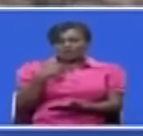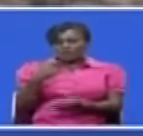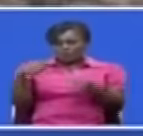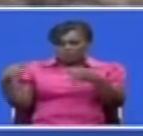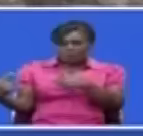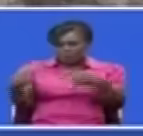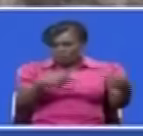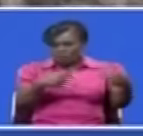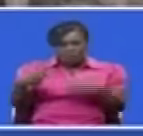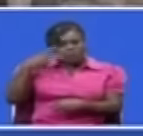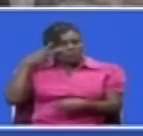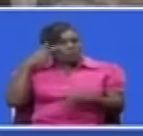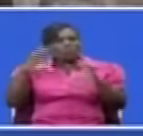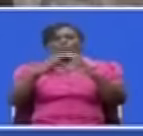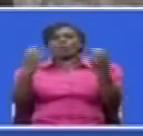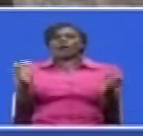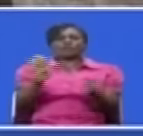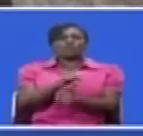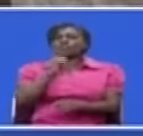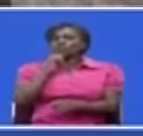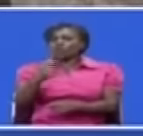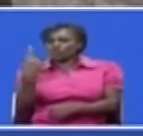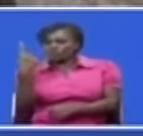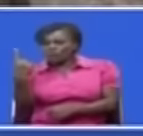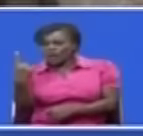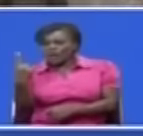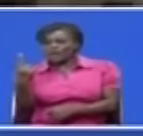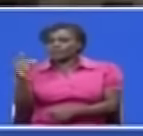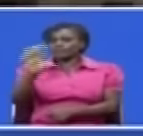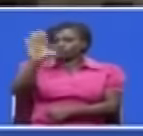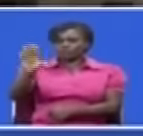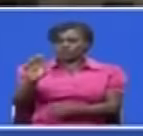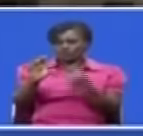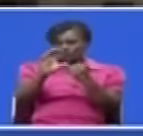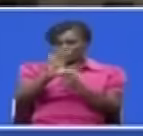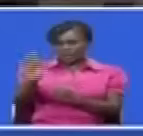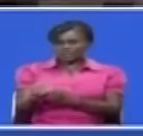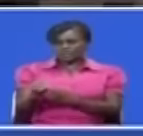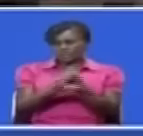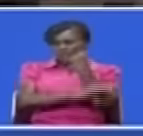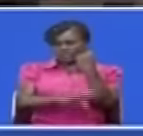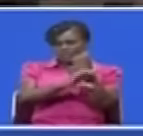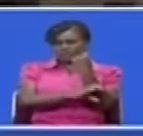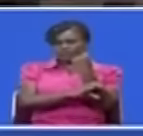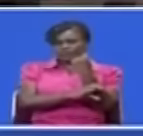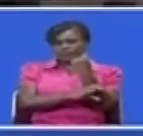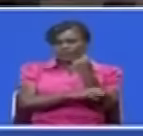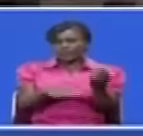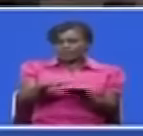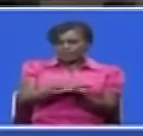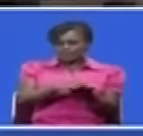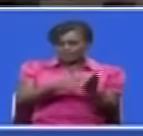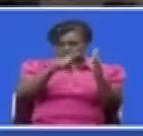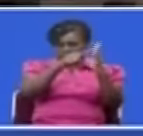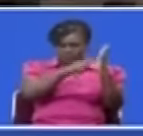war on terror is a global war. It's not located in any particular continent. It could happen anywhere, any city on this planet, and based on various